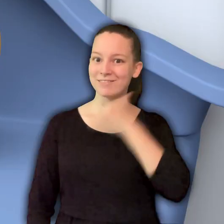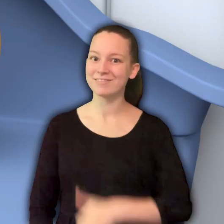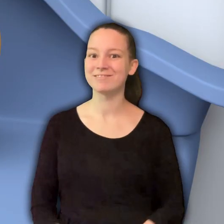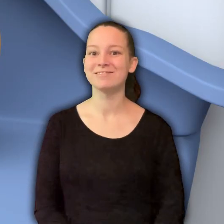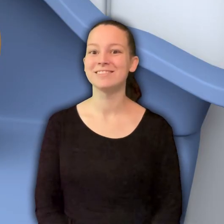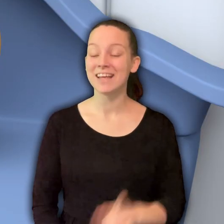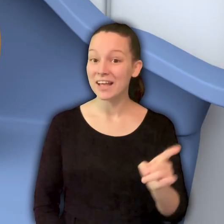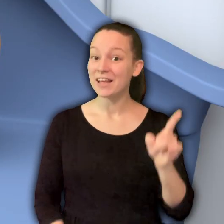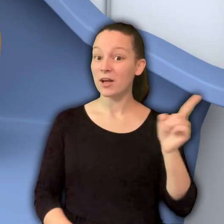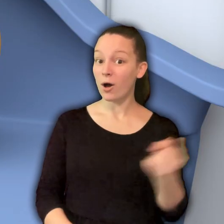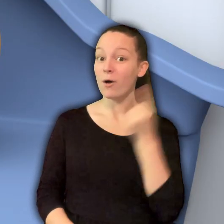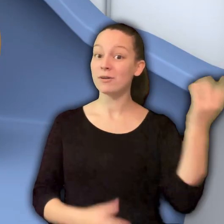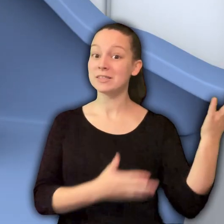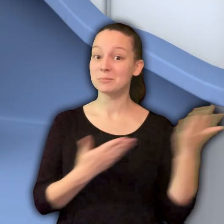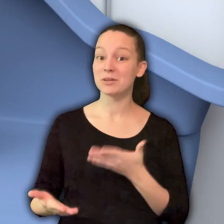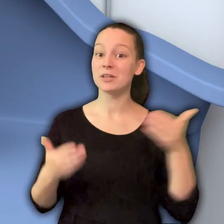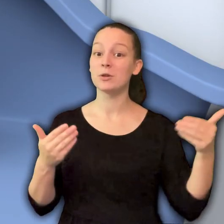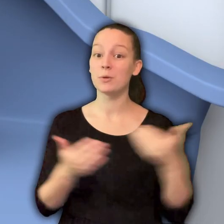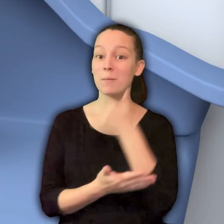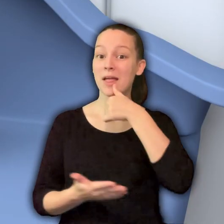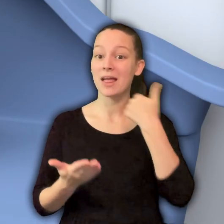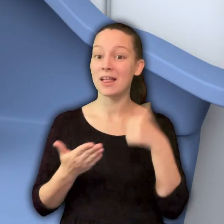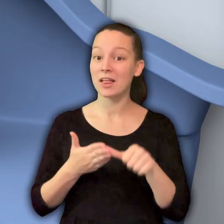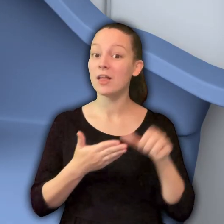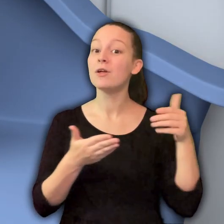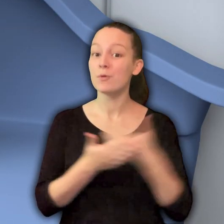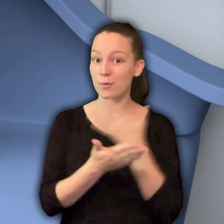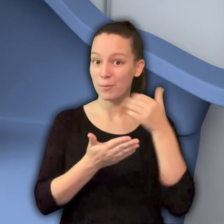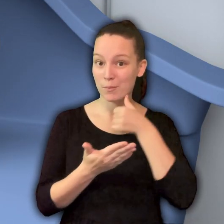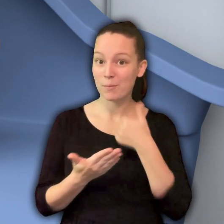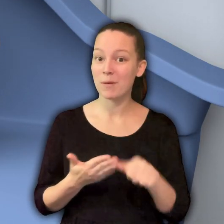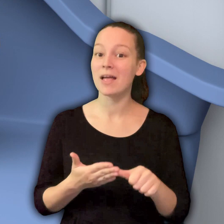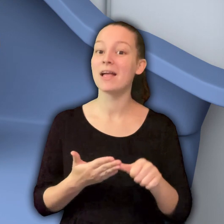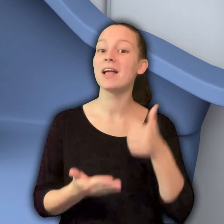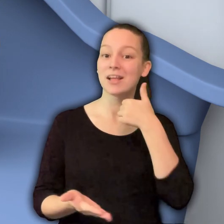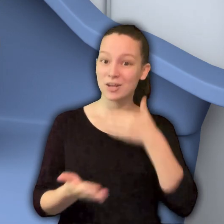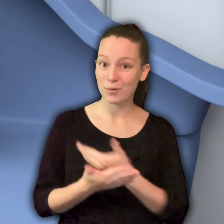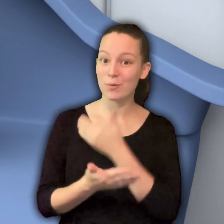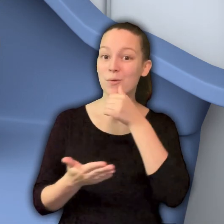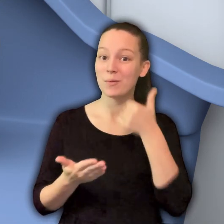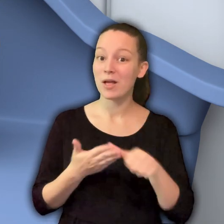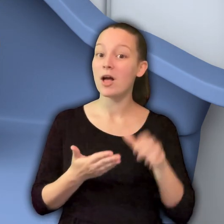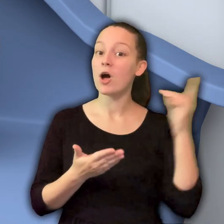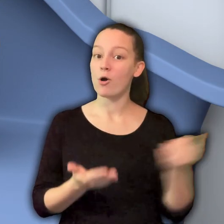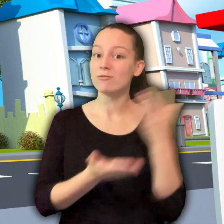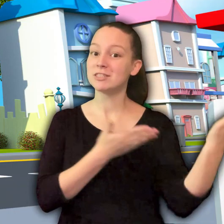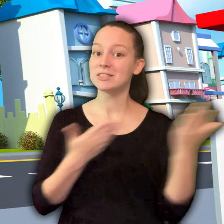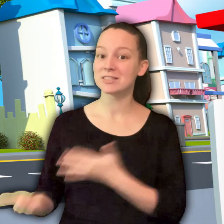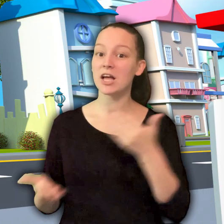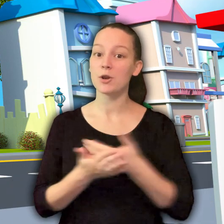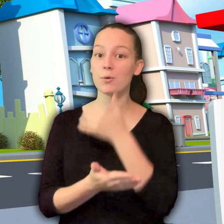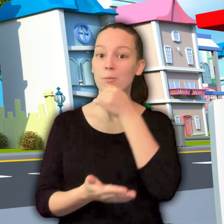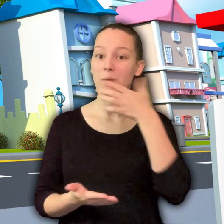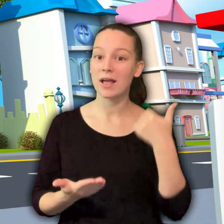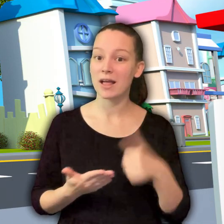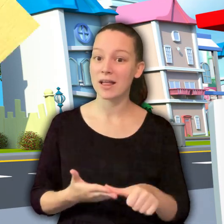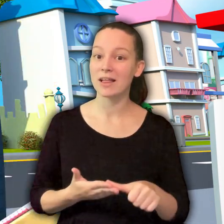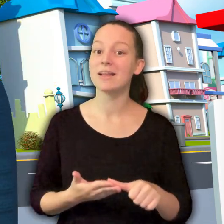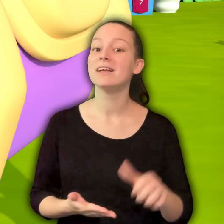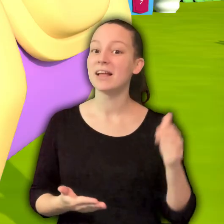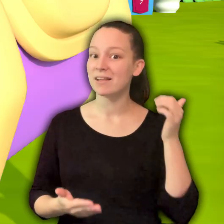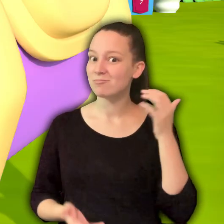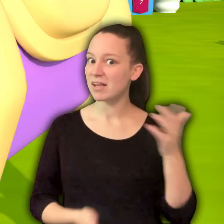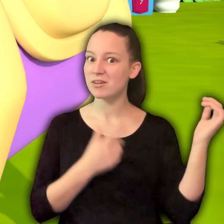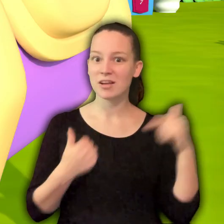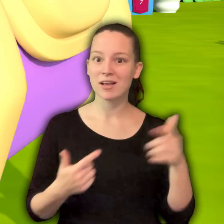every day? He always brings us the new mail, the new mail, the new mail He always brings us the new